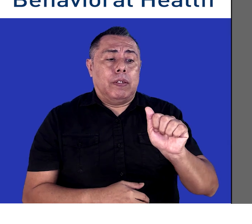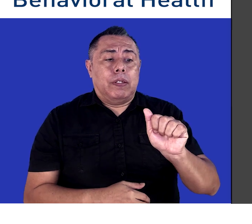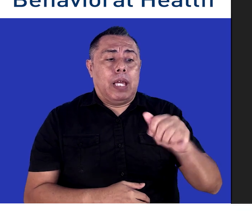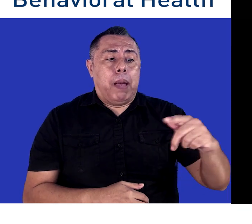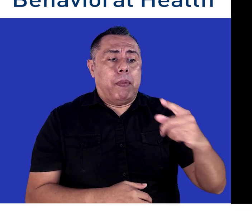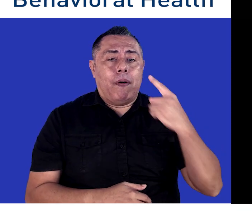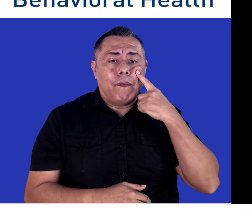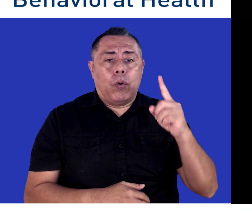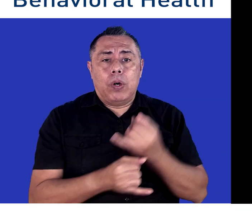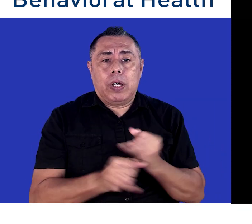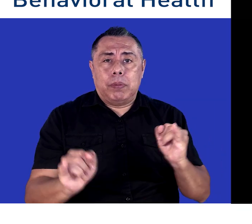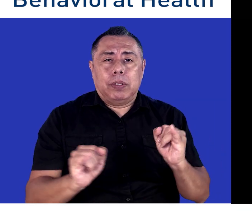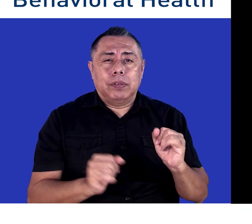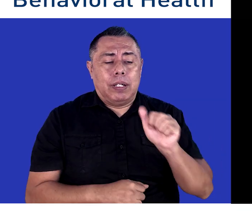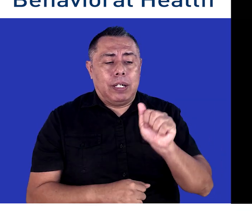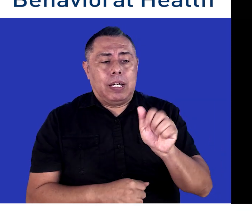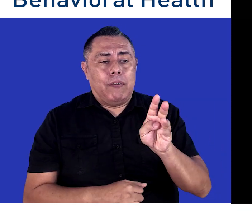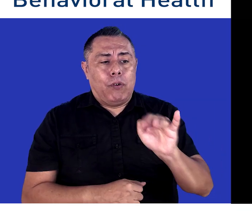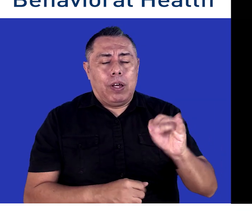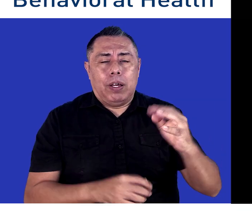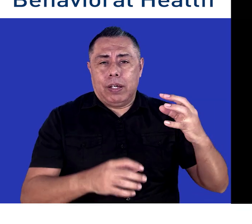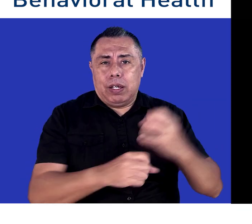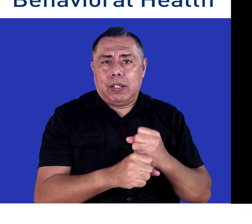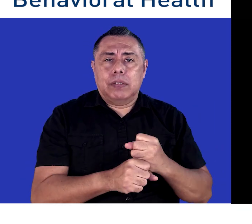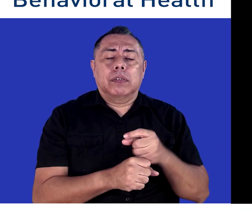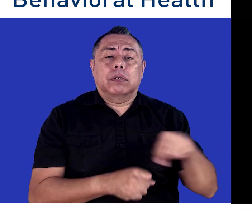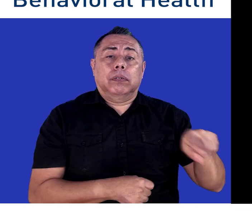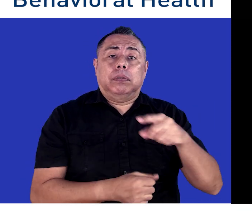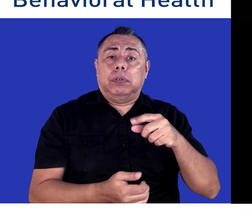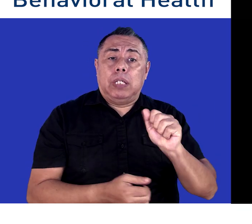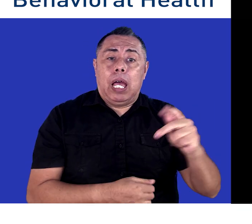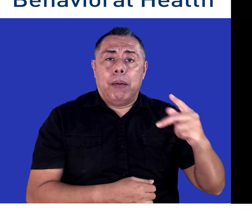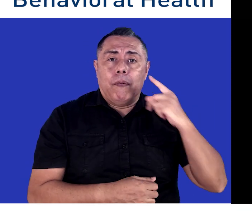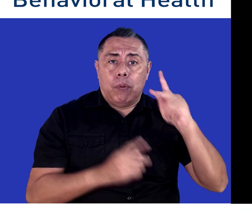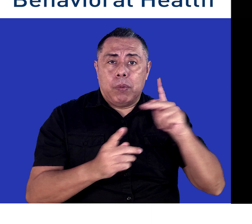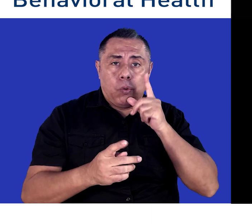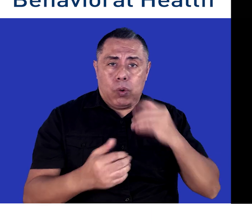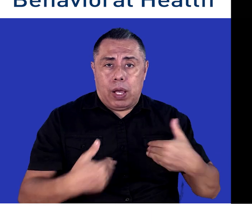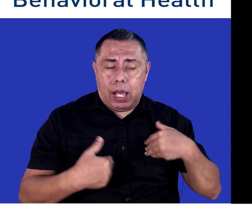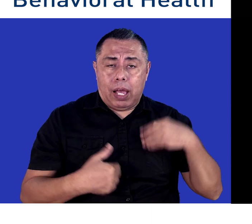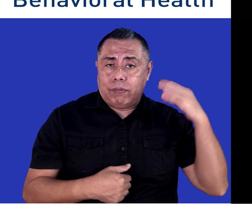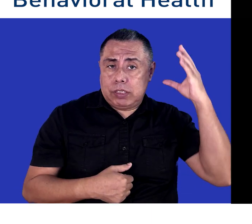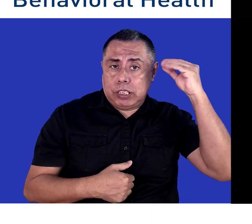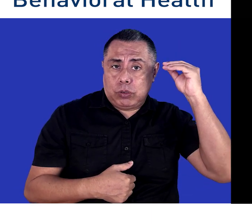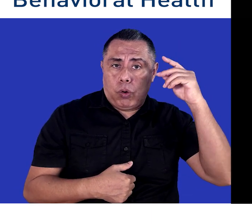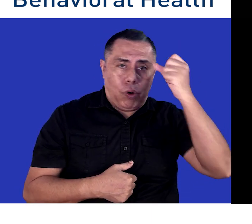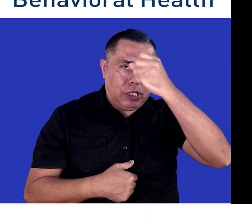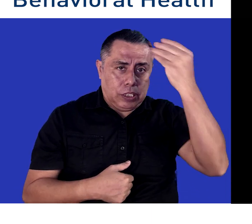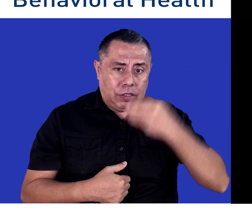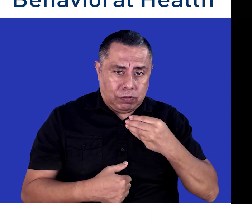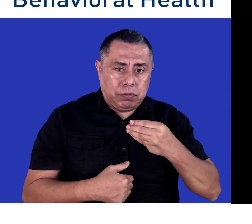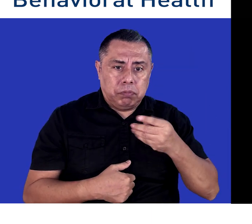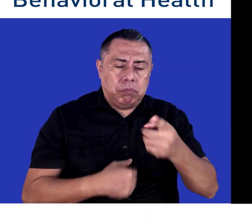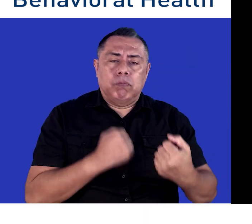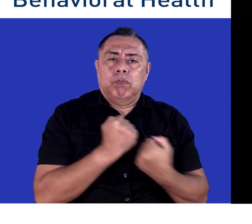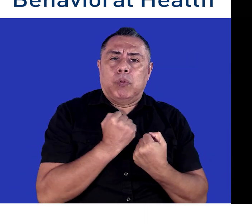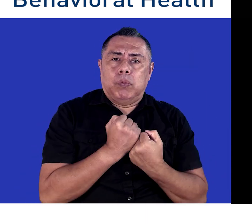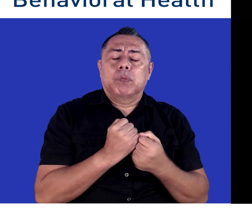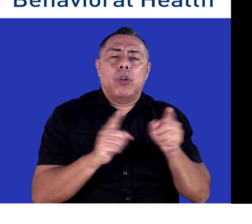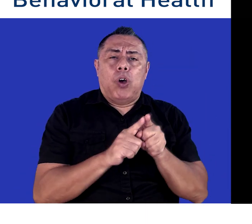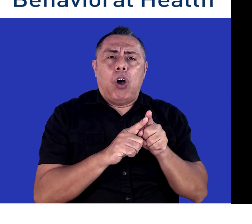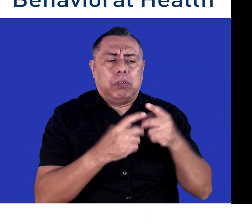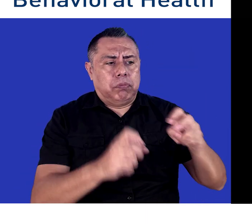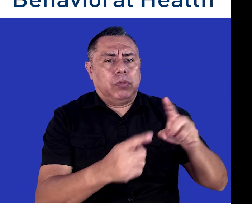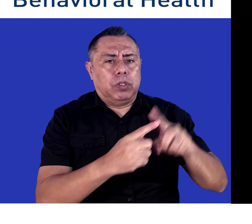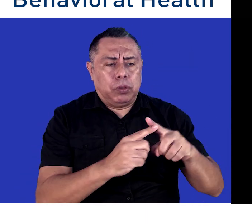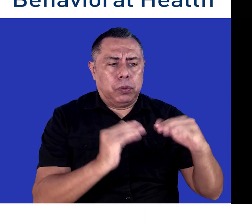is a mobile app used to support the recovery process of individuals living with schizophrenia or psychosis. A4I is now also managed